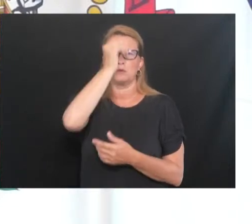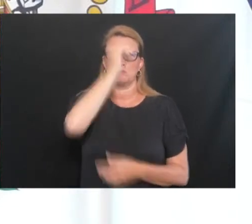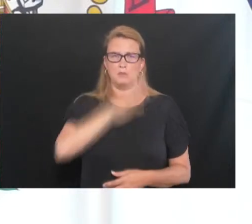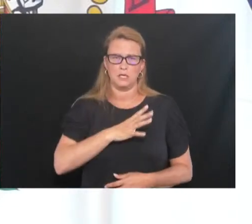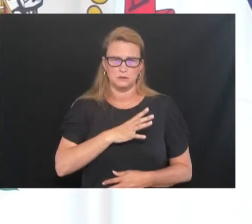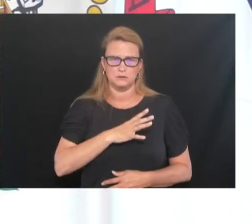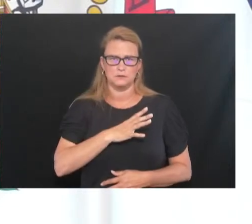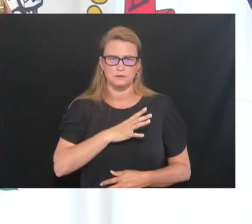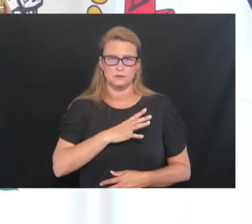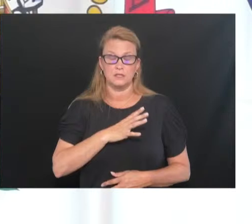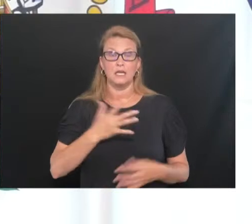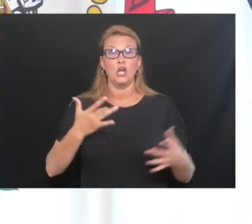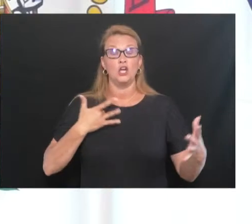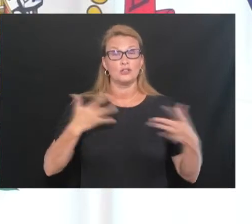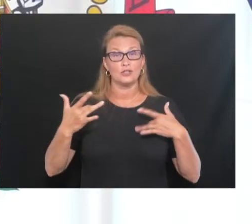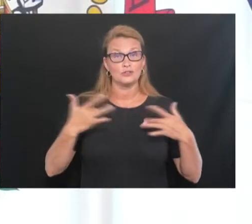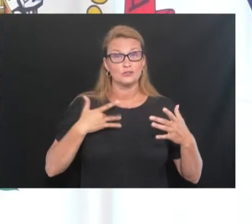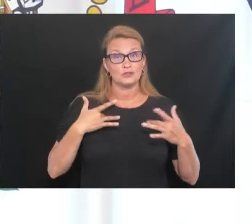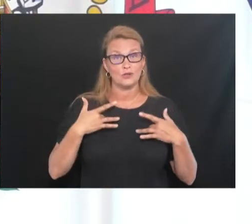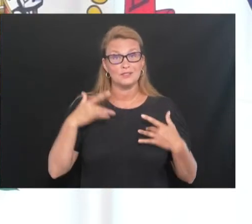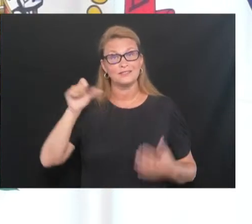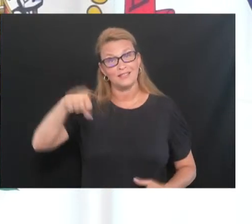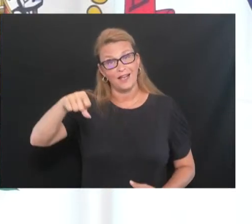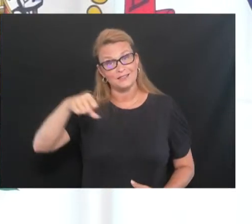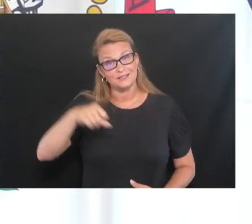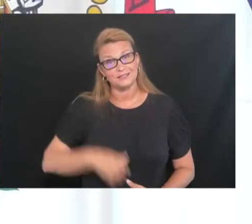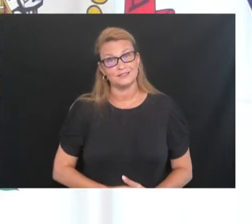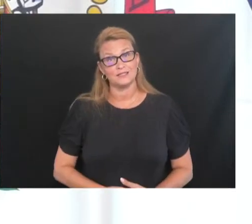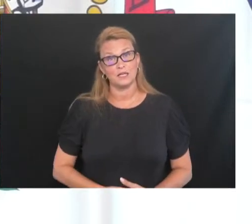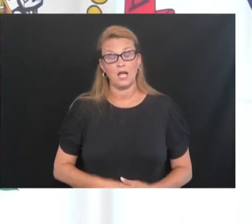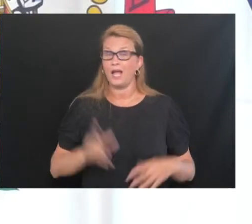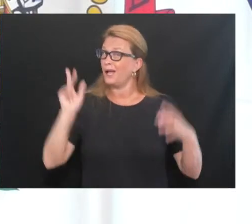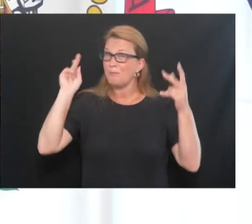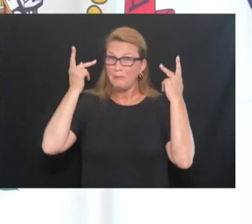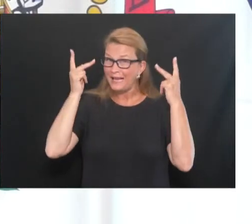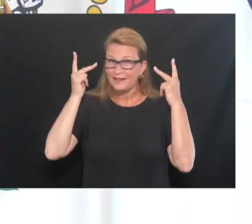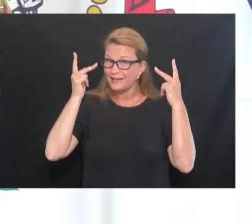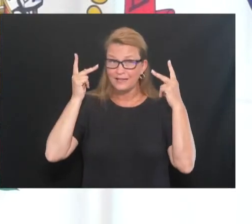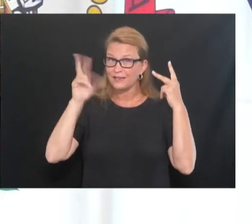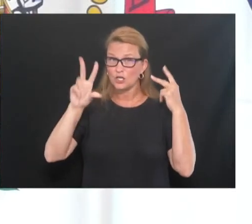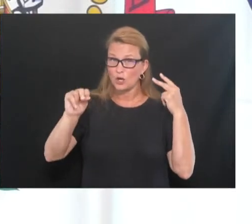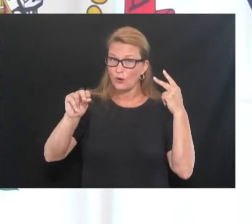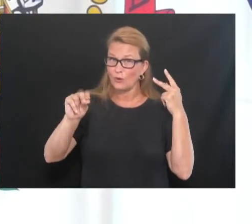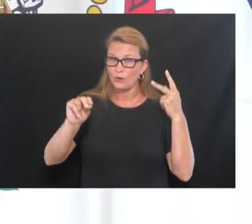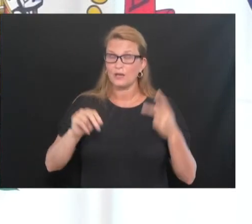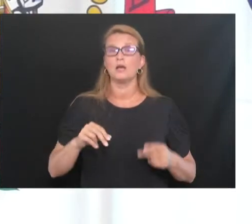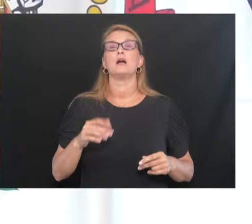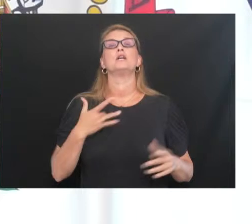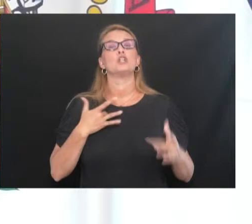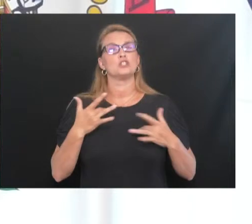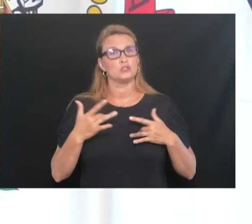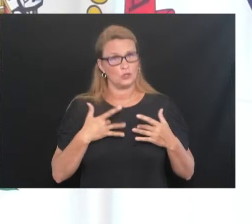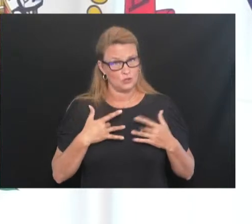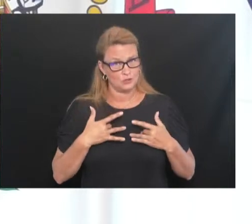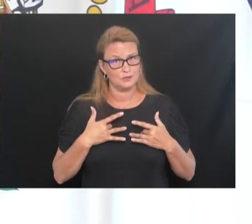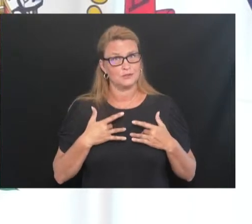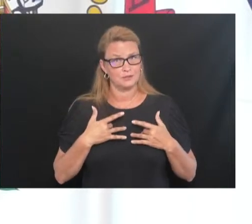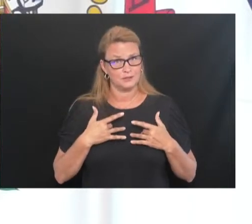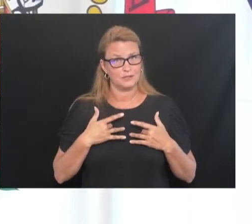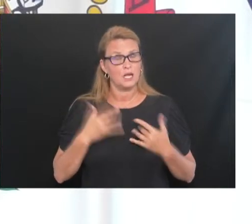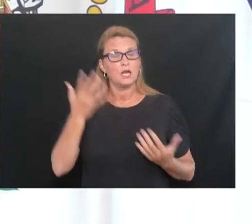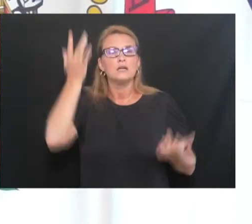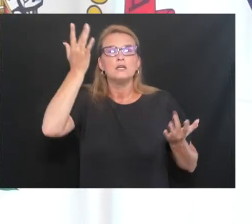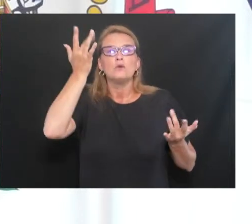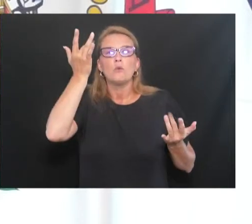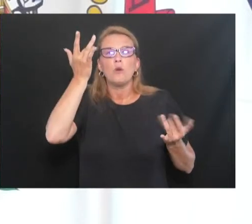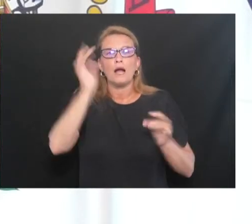There's concern. Absolutely, there's not panic, but there's concern, and so that's why, and I want to make sure that